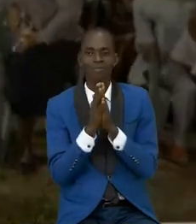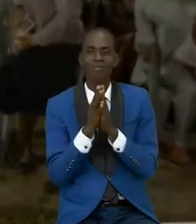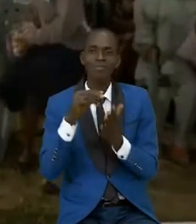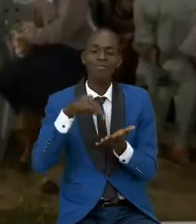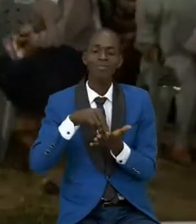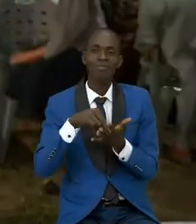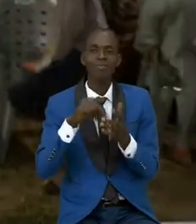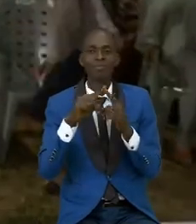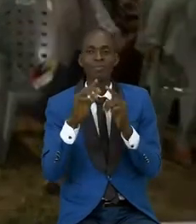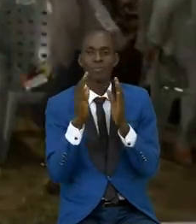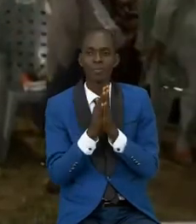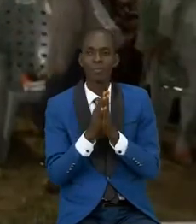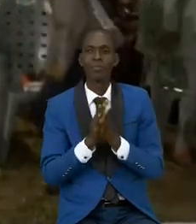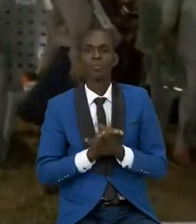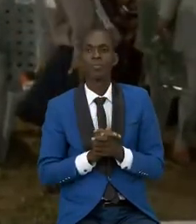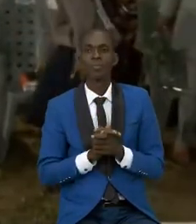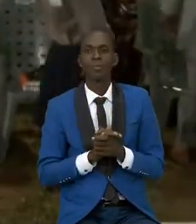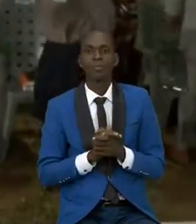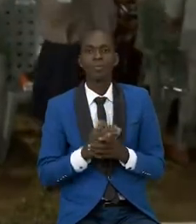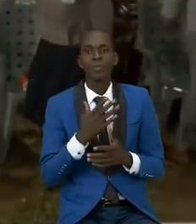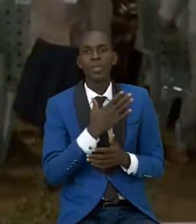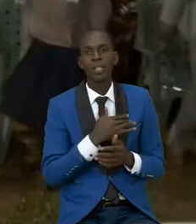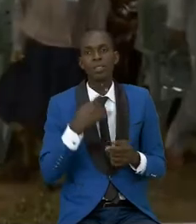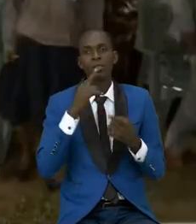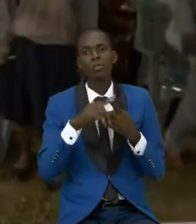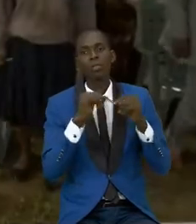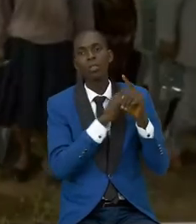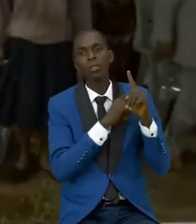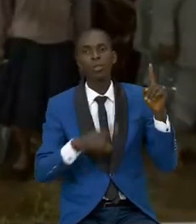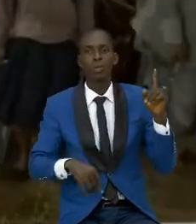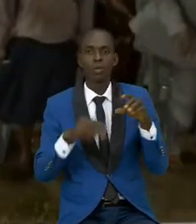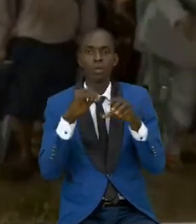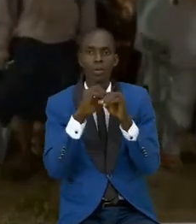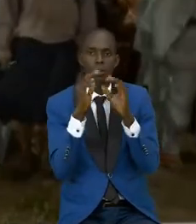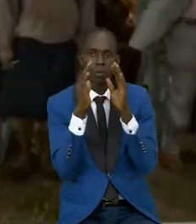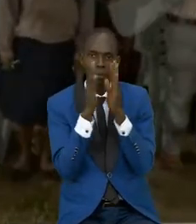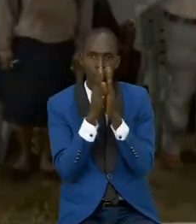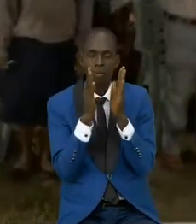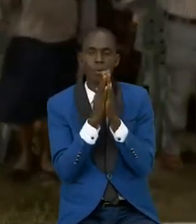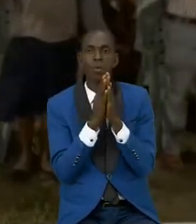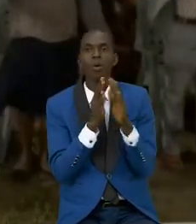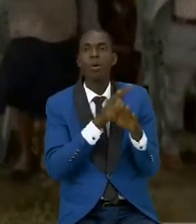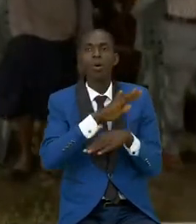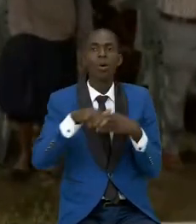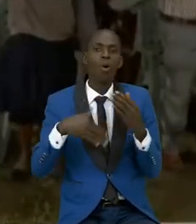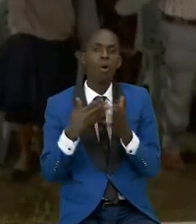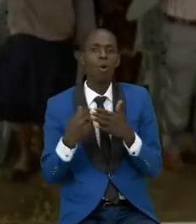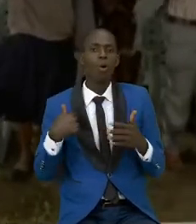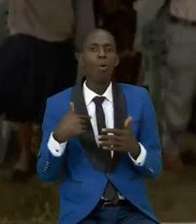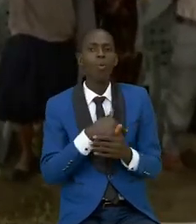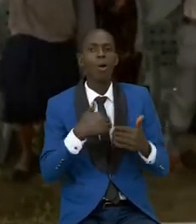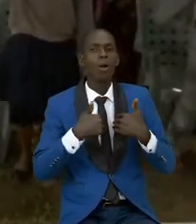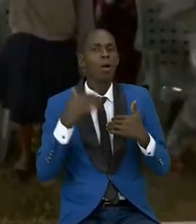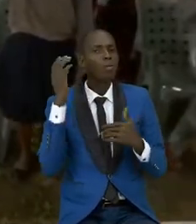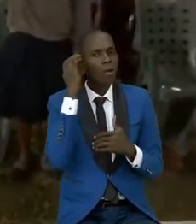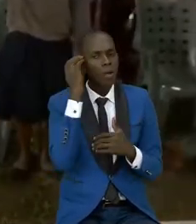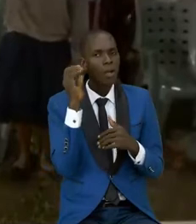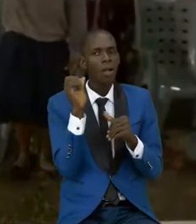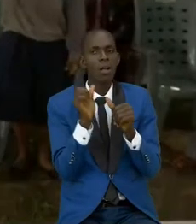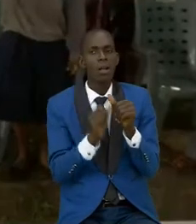up and pray and talk to the Lord in prayer. All we have heard,